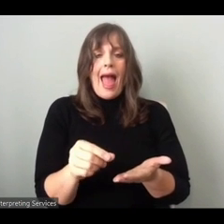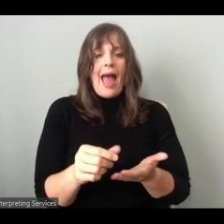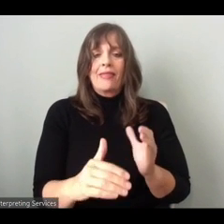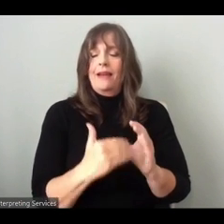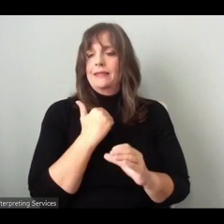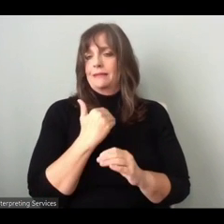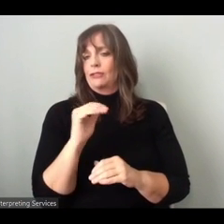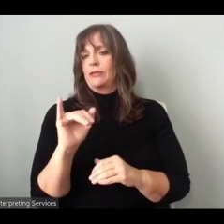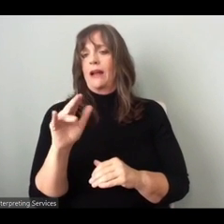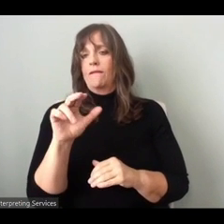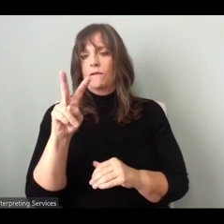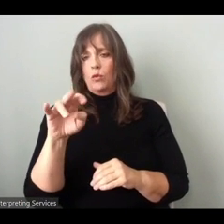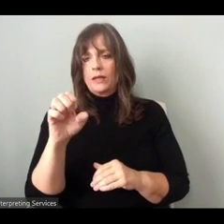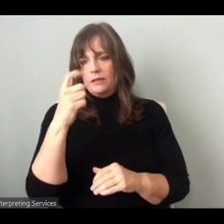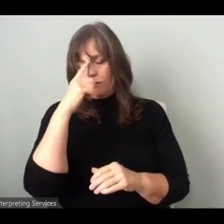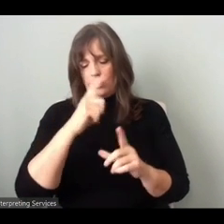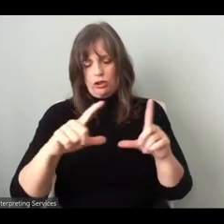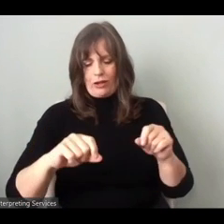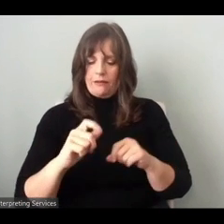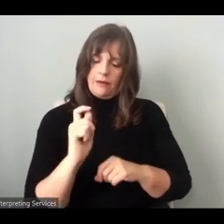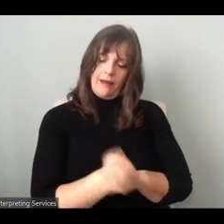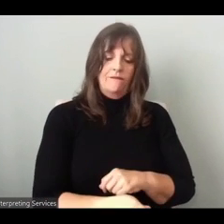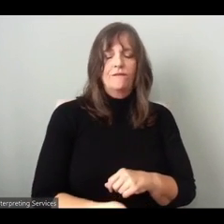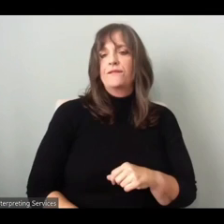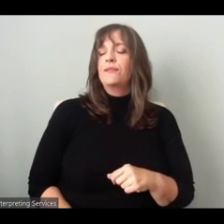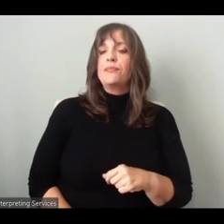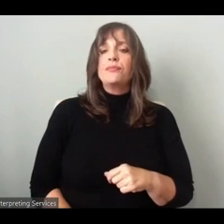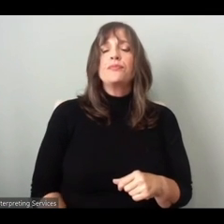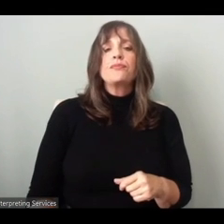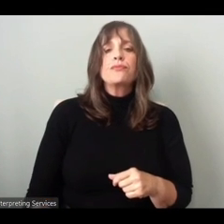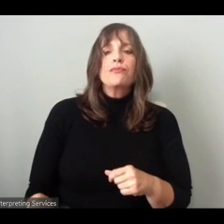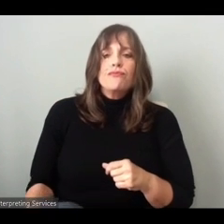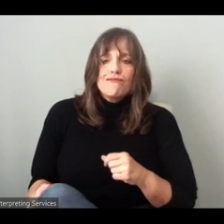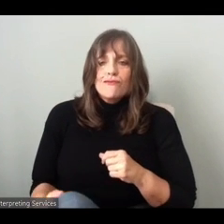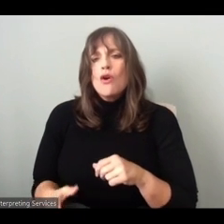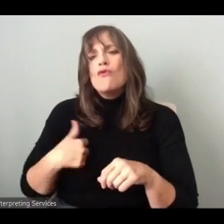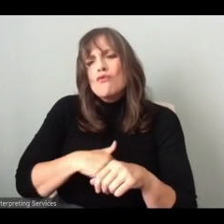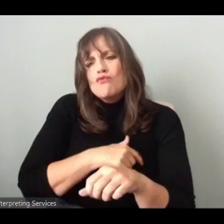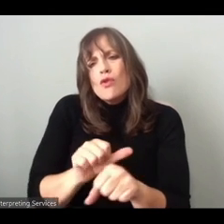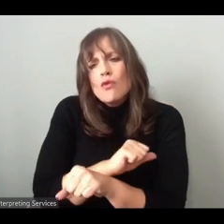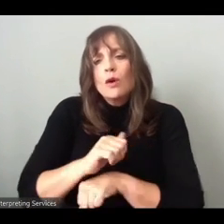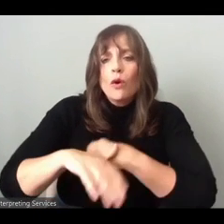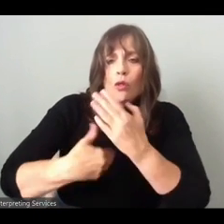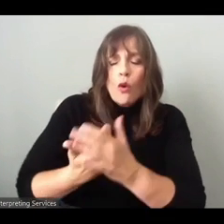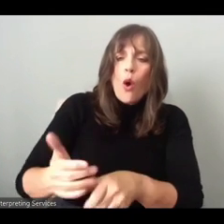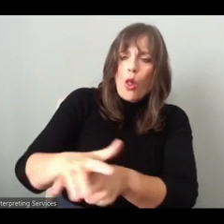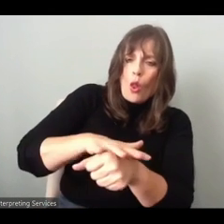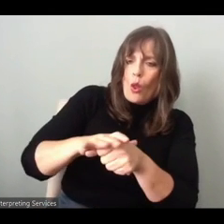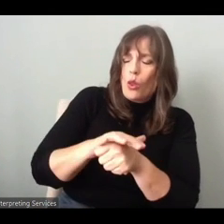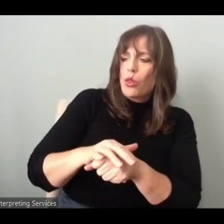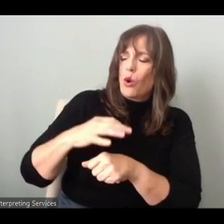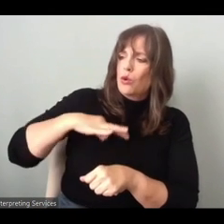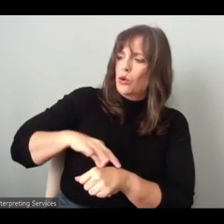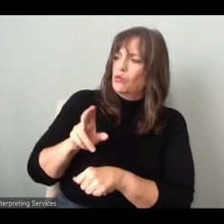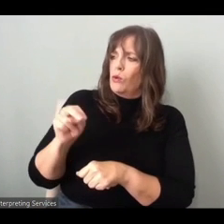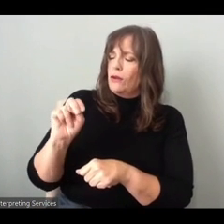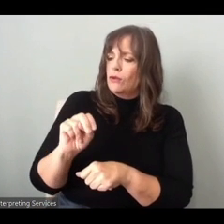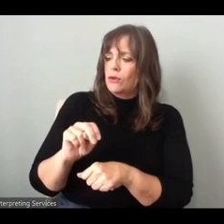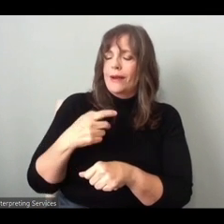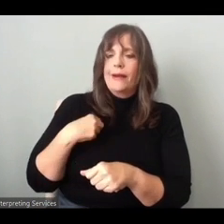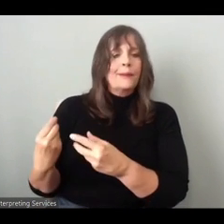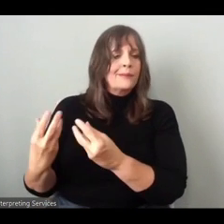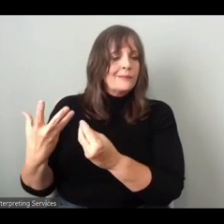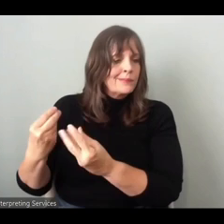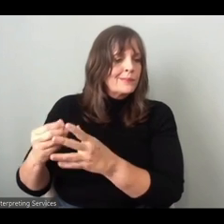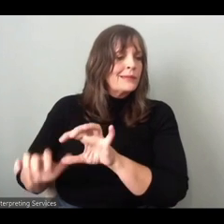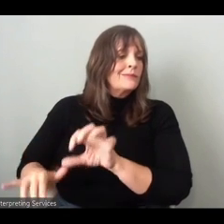check. We are working with all of our local credit unions to secure zero interest loans for individuals,